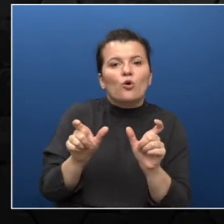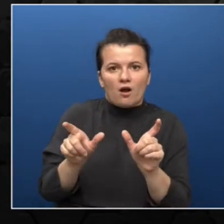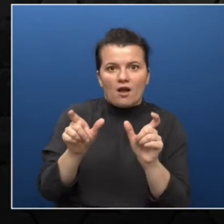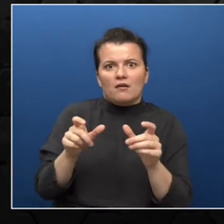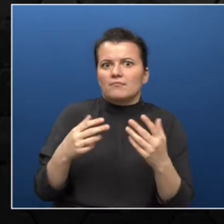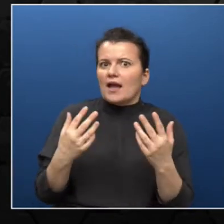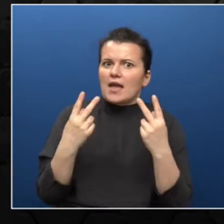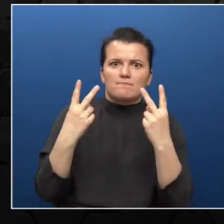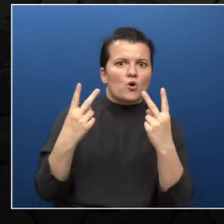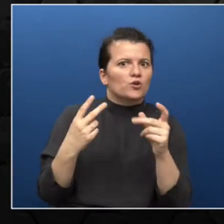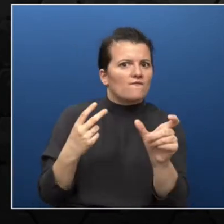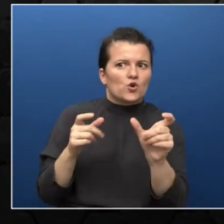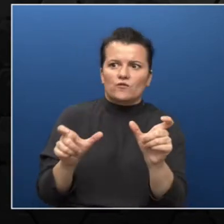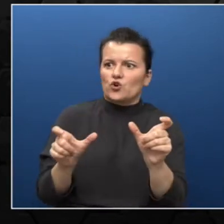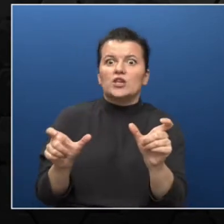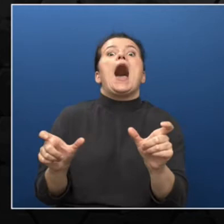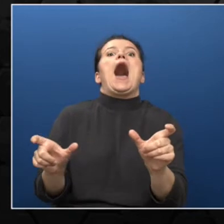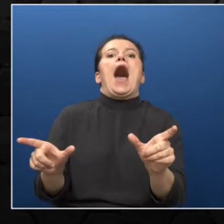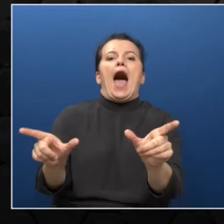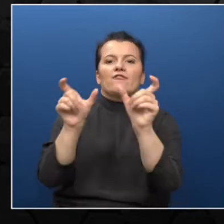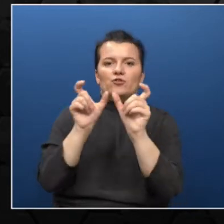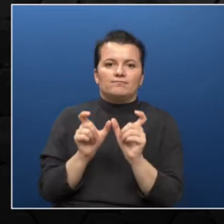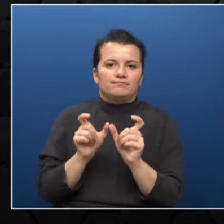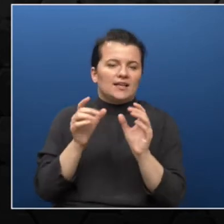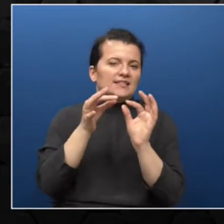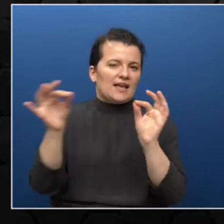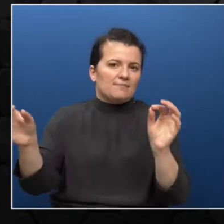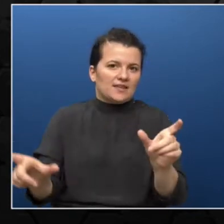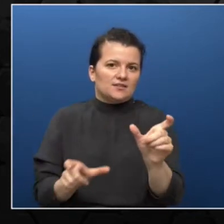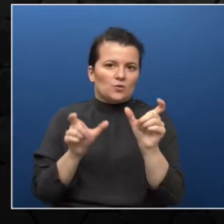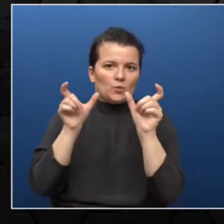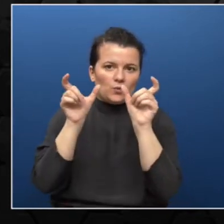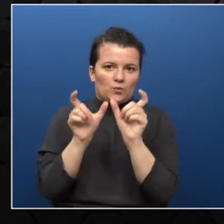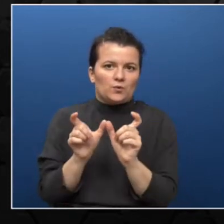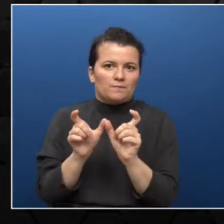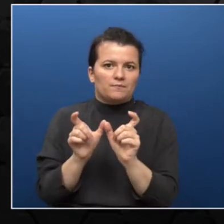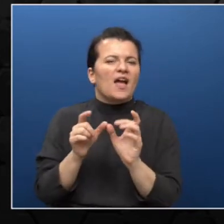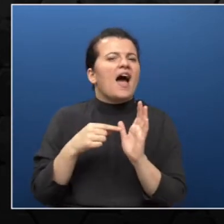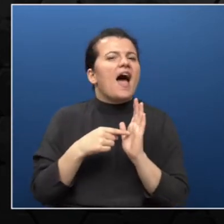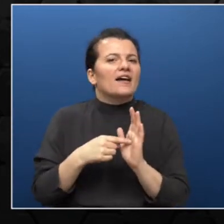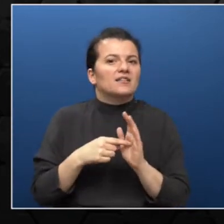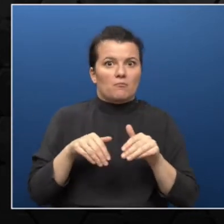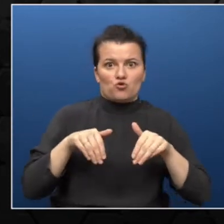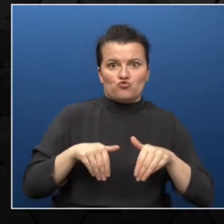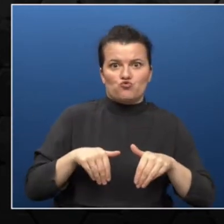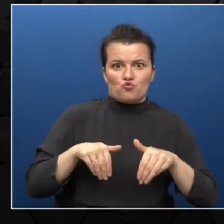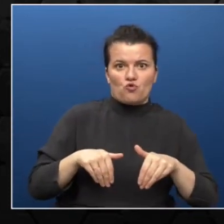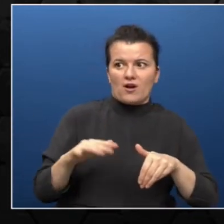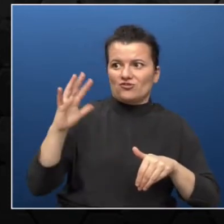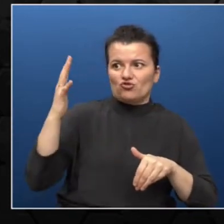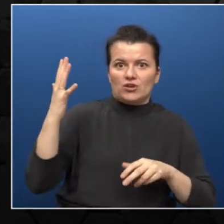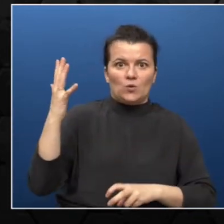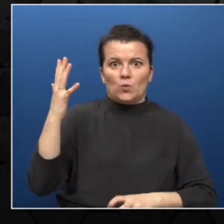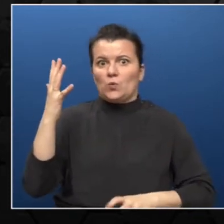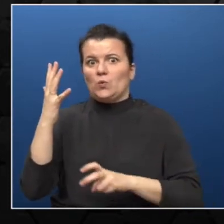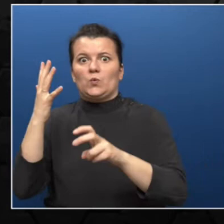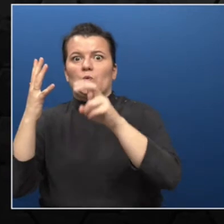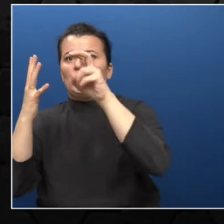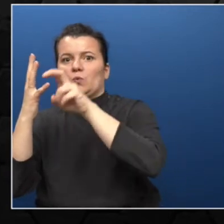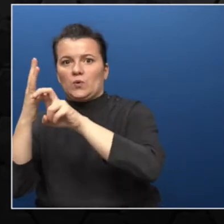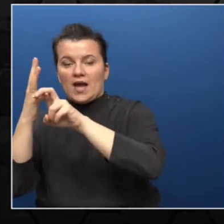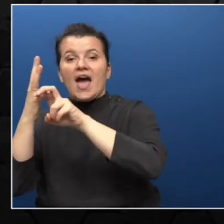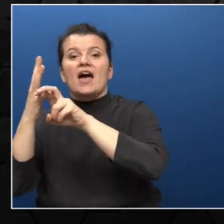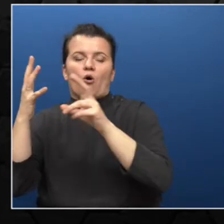the sentence. So again, in the sentence that I gave, the dog climbed up a tree or the dog went up a tree. That's